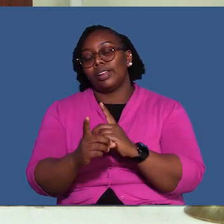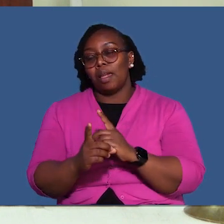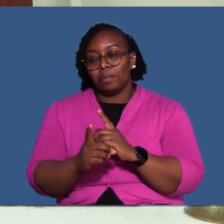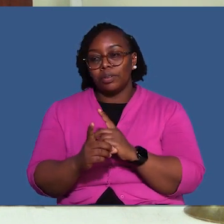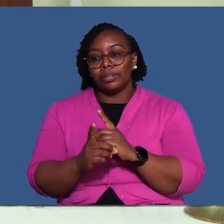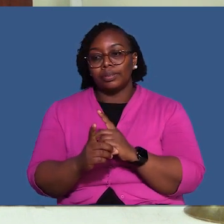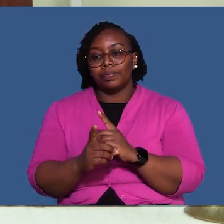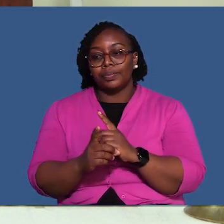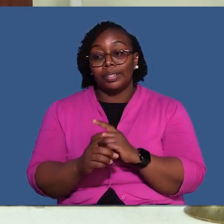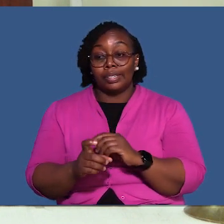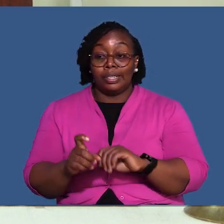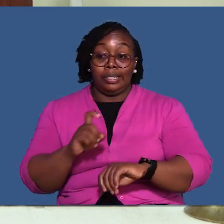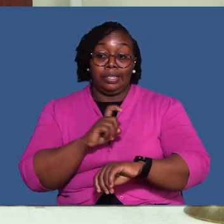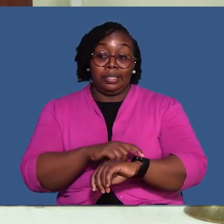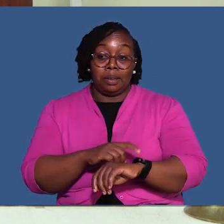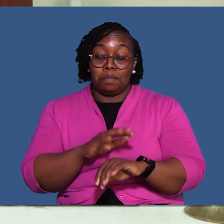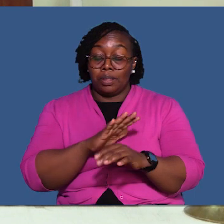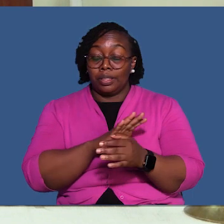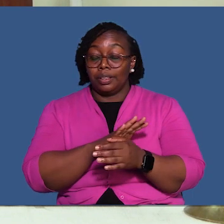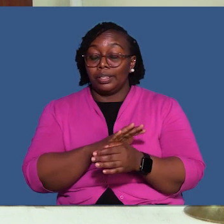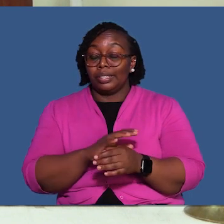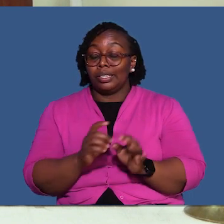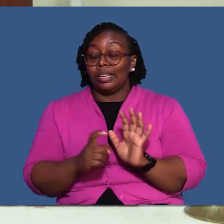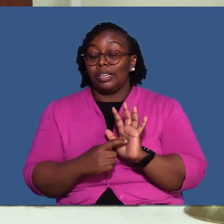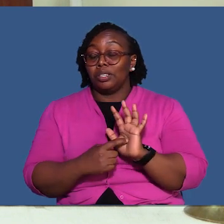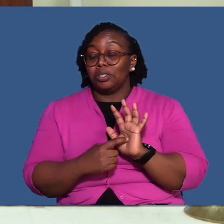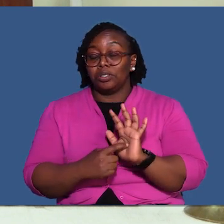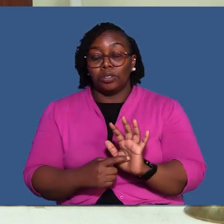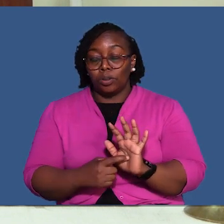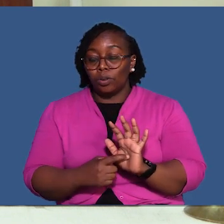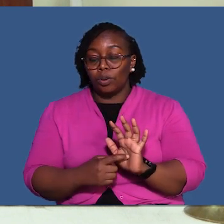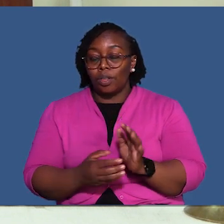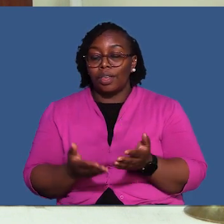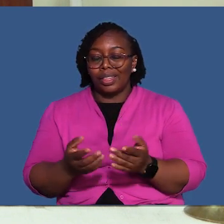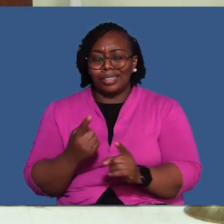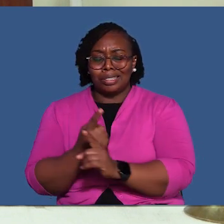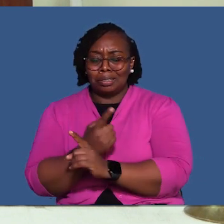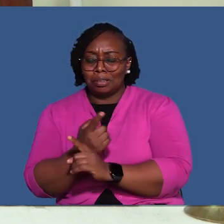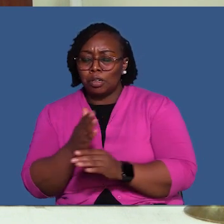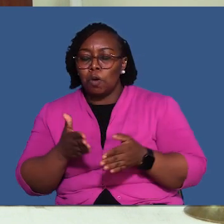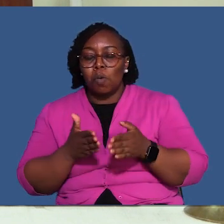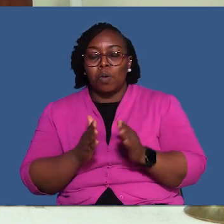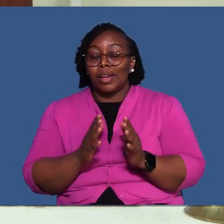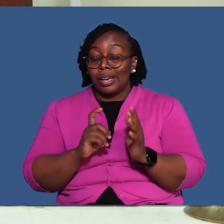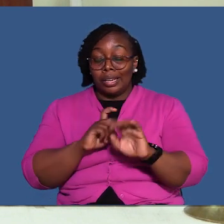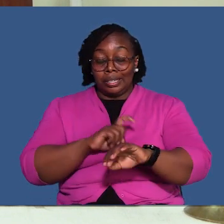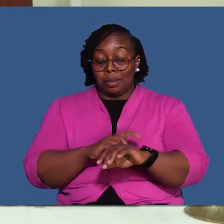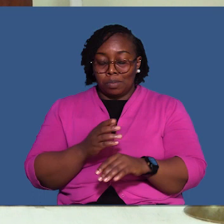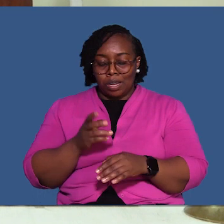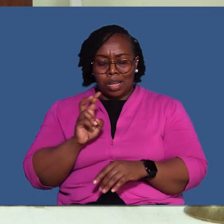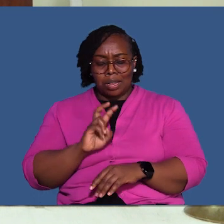disciples at that particular time. He demonstrated that in different ways as we looked at